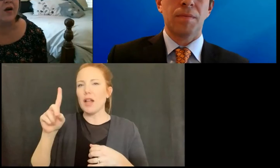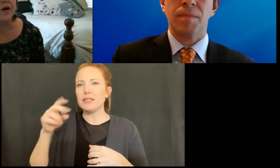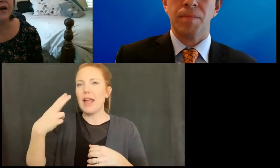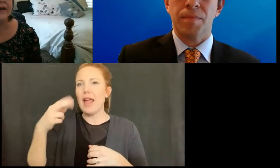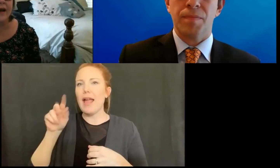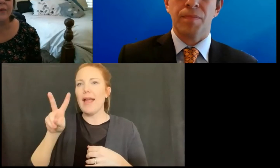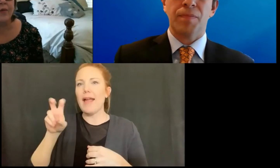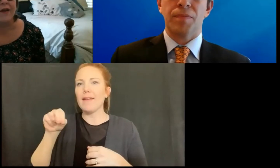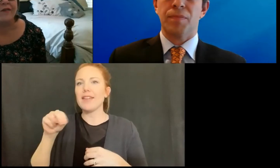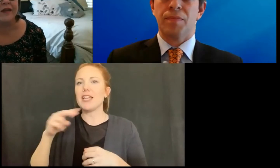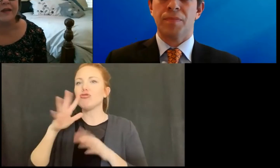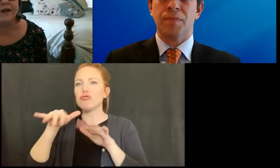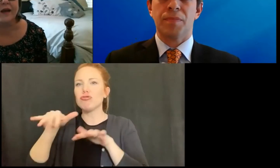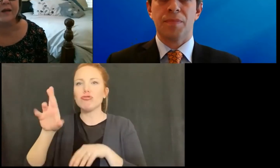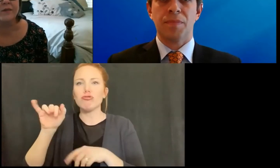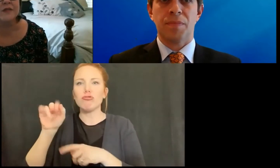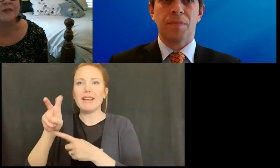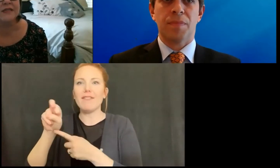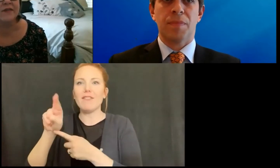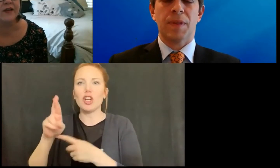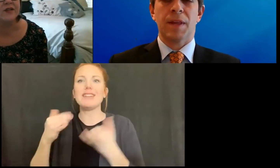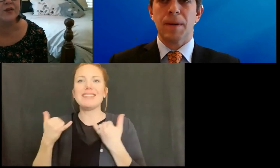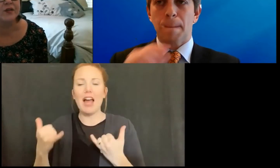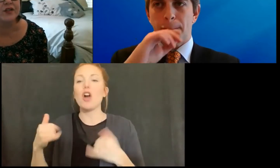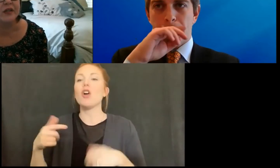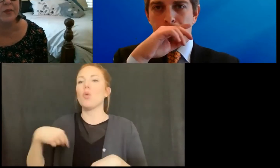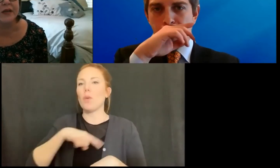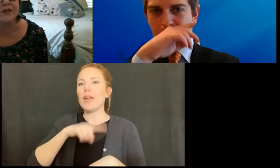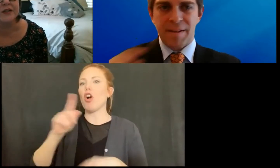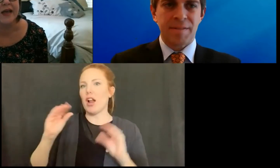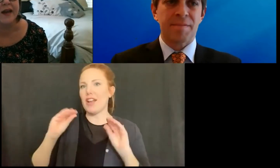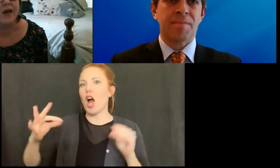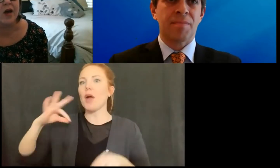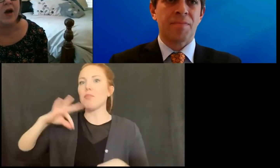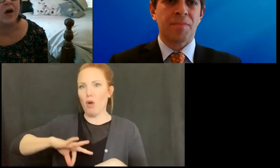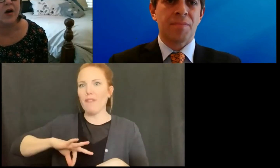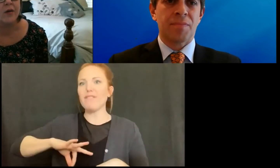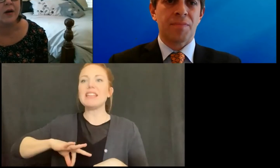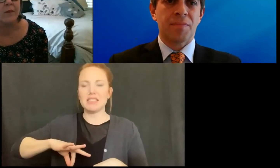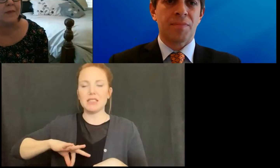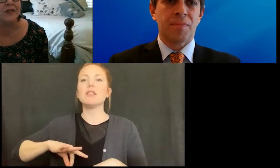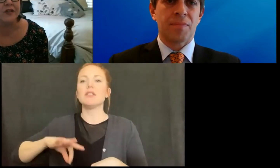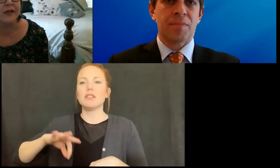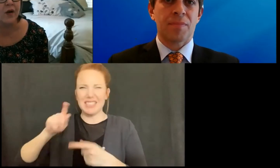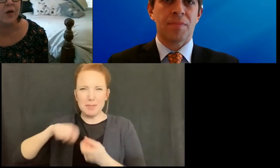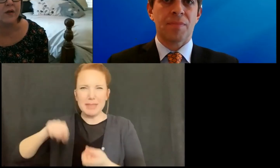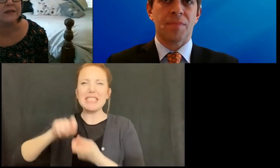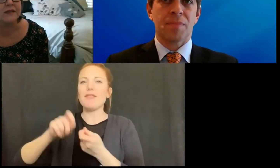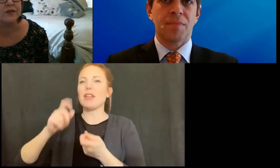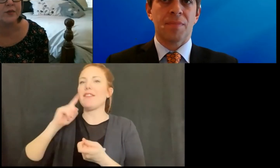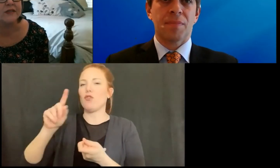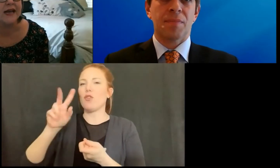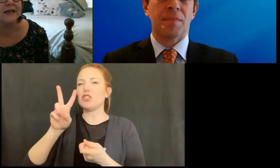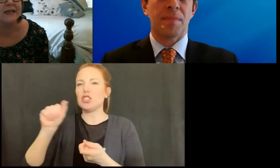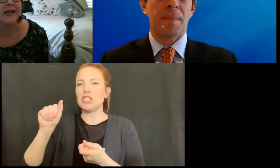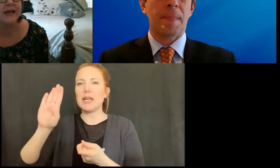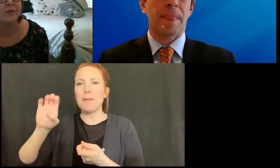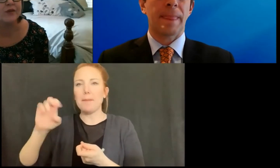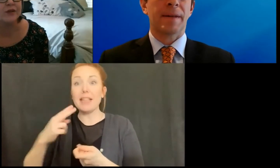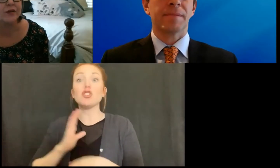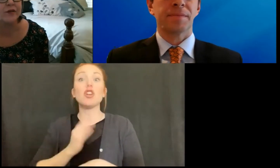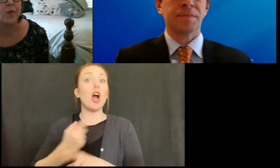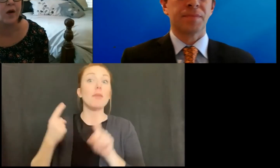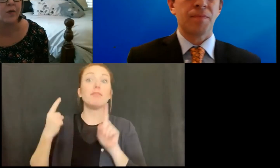We are a nonprofit specific to Virginia Beach, that our mission and goal is to protect